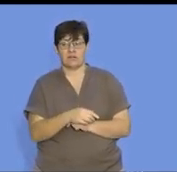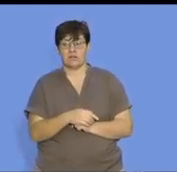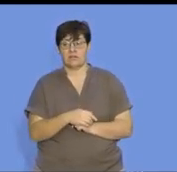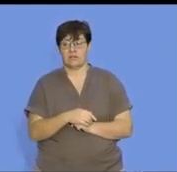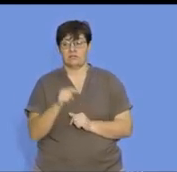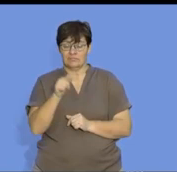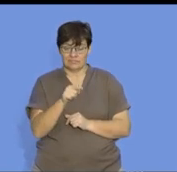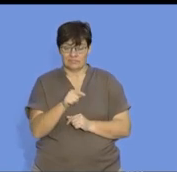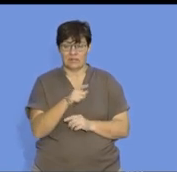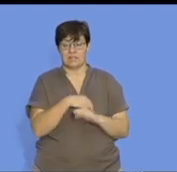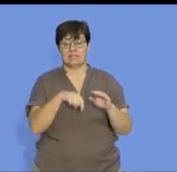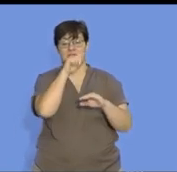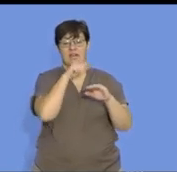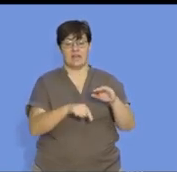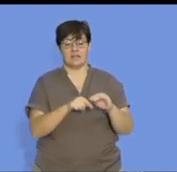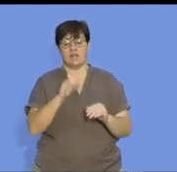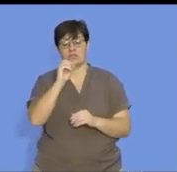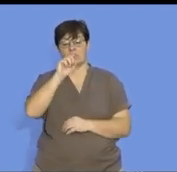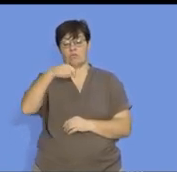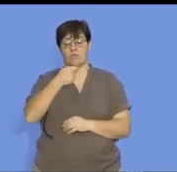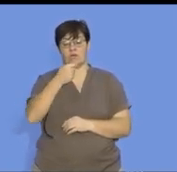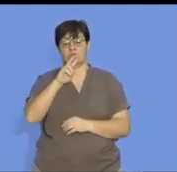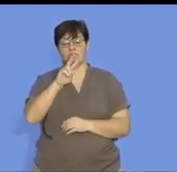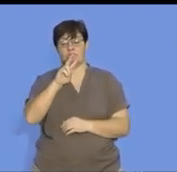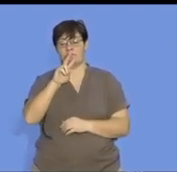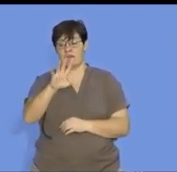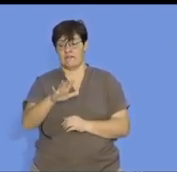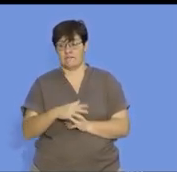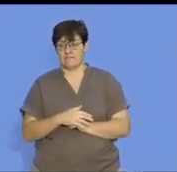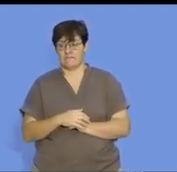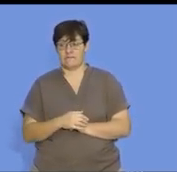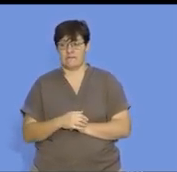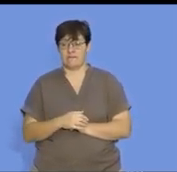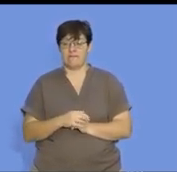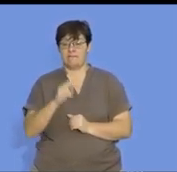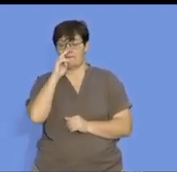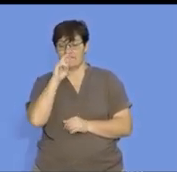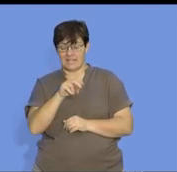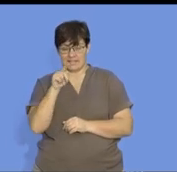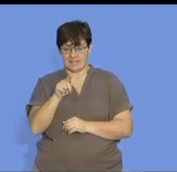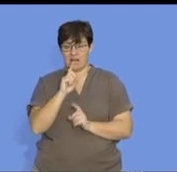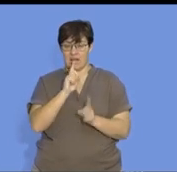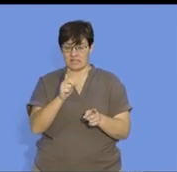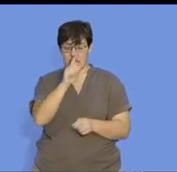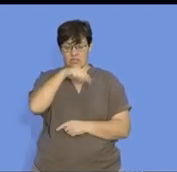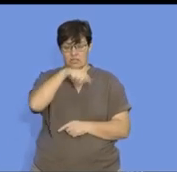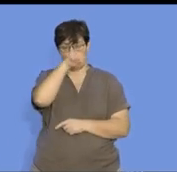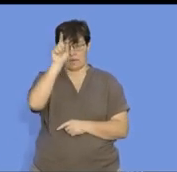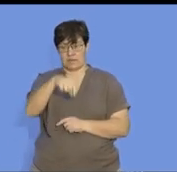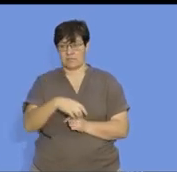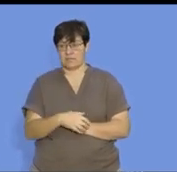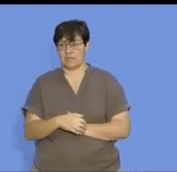only once. 0.25. Now, I need to take that answer and square root it.